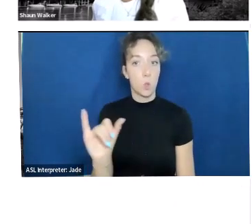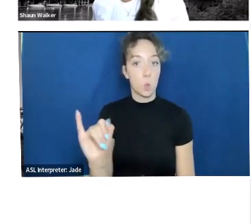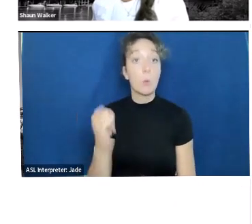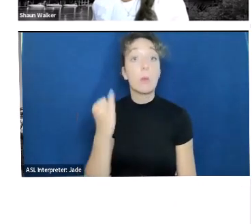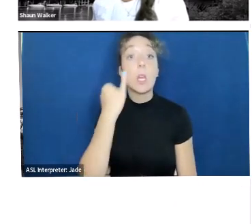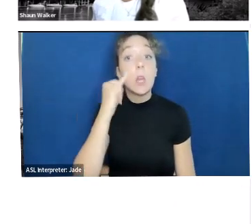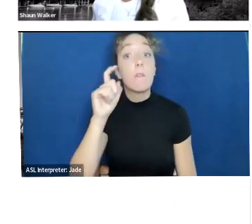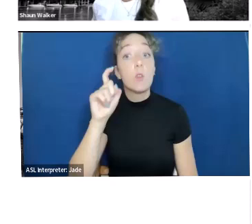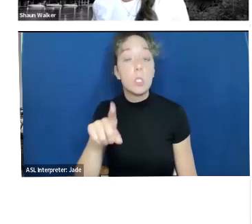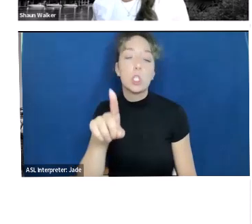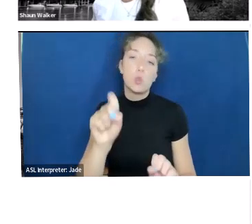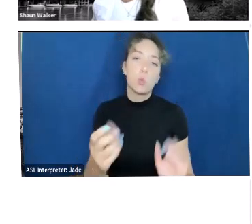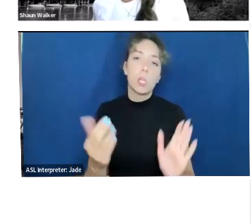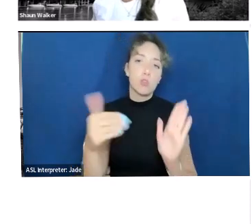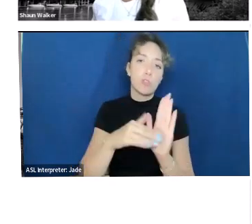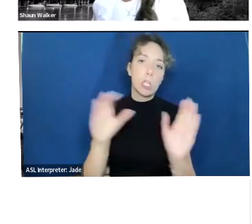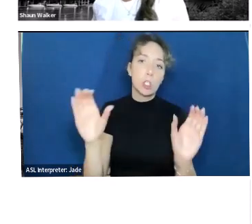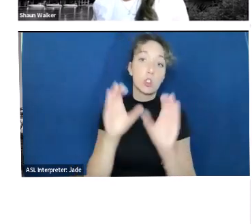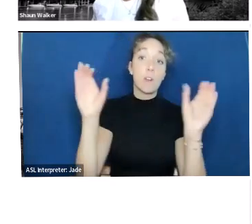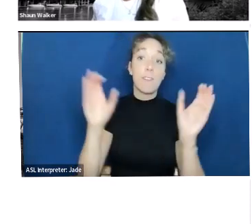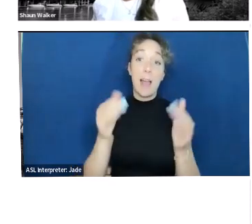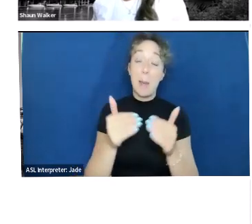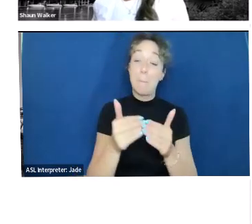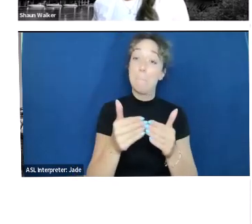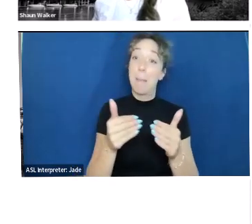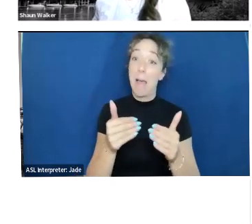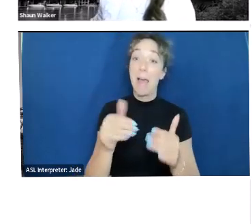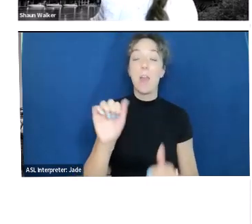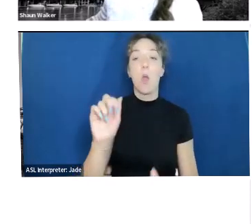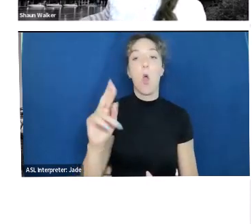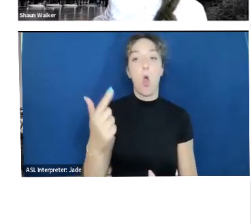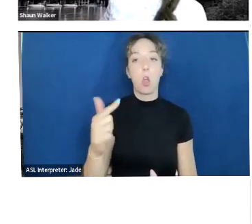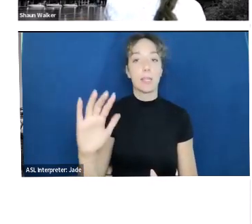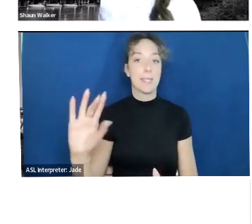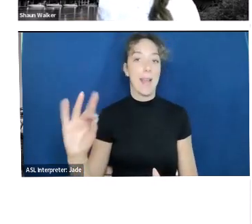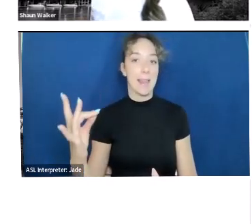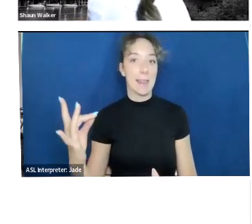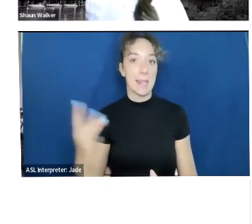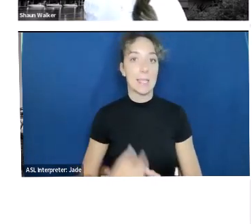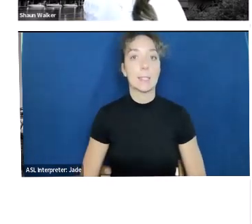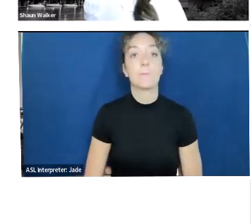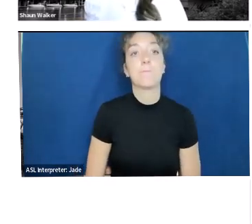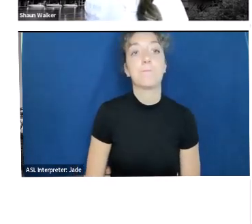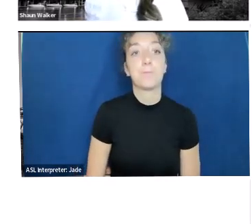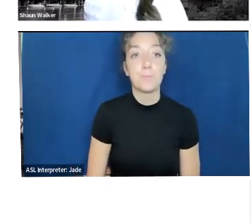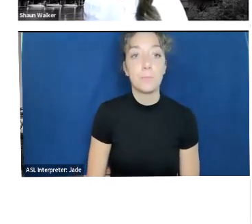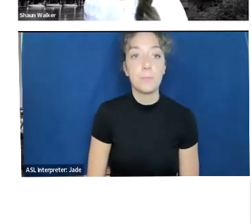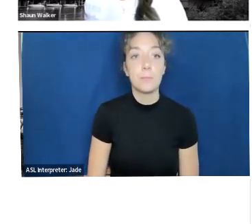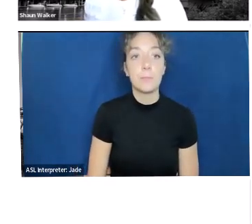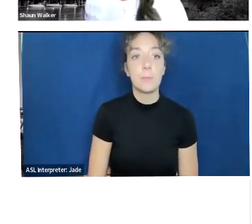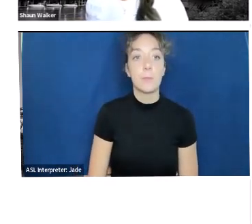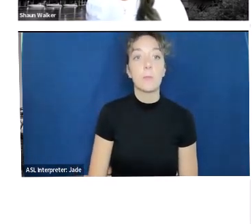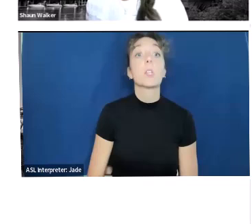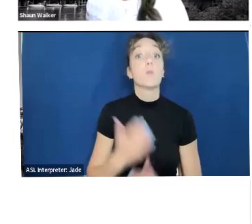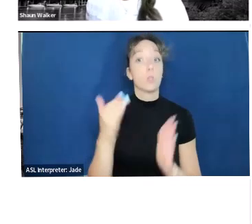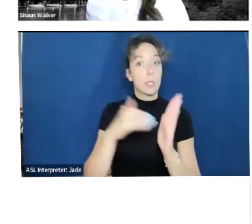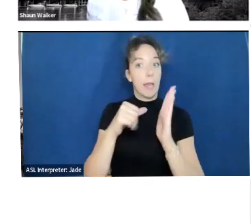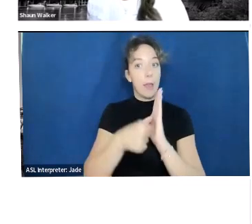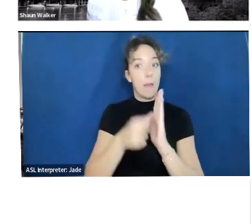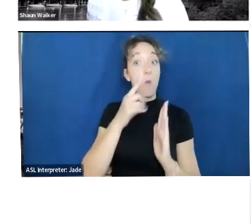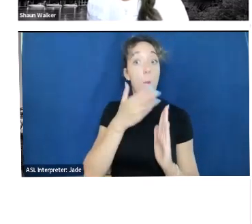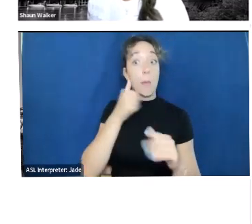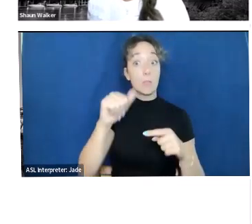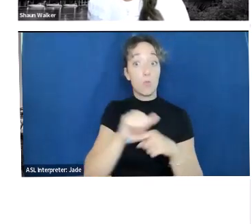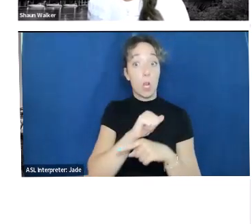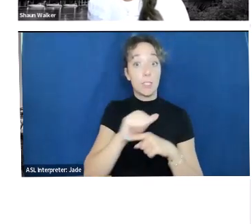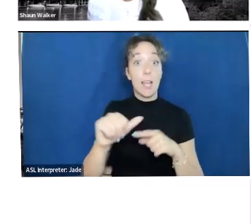always recertify by August 8th. So again, for our best practices in meeting the